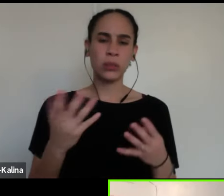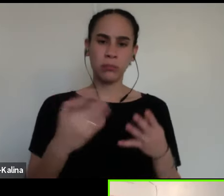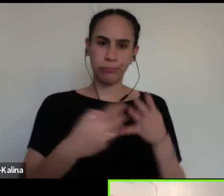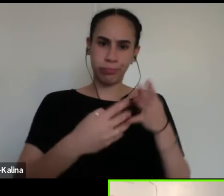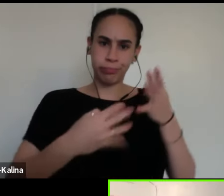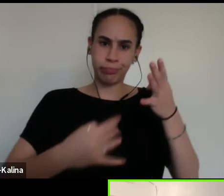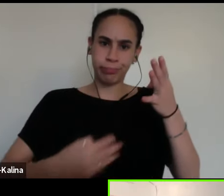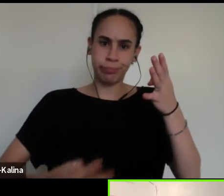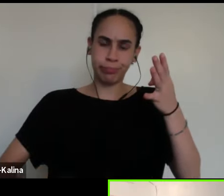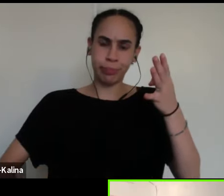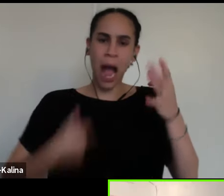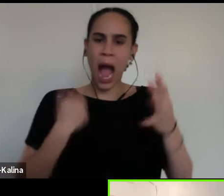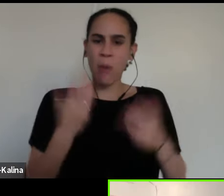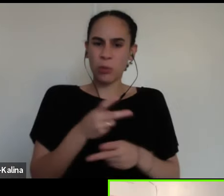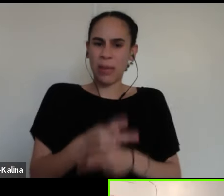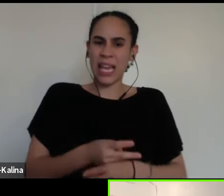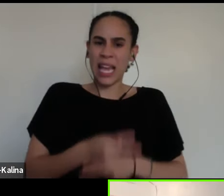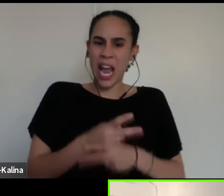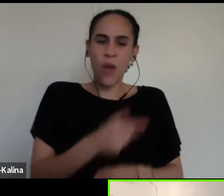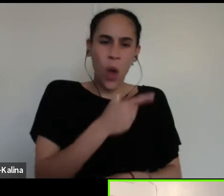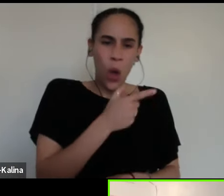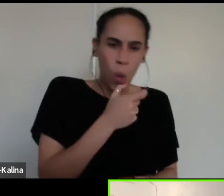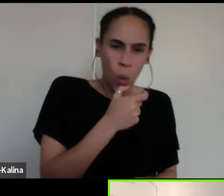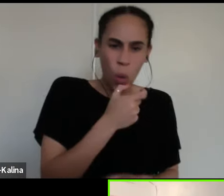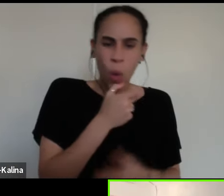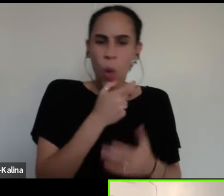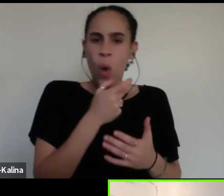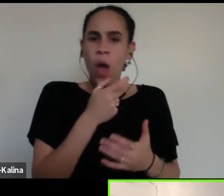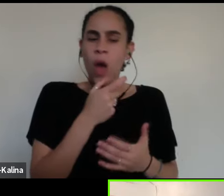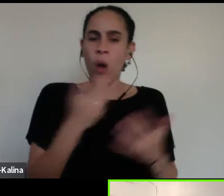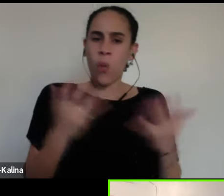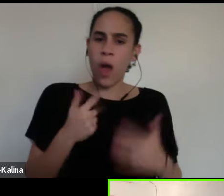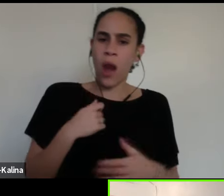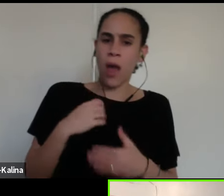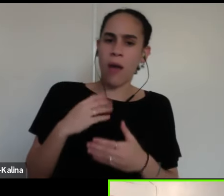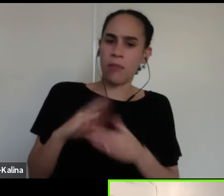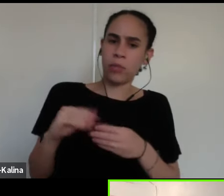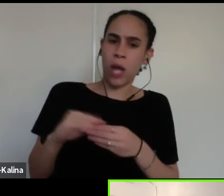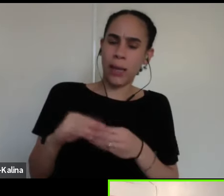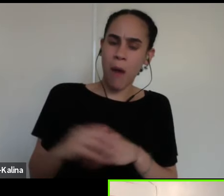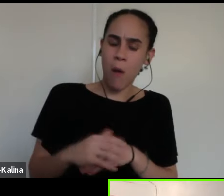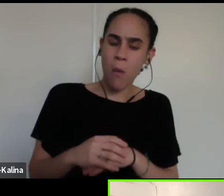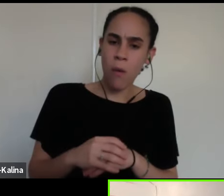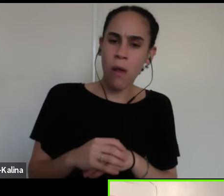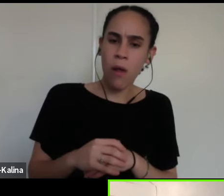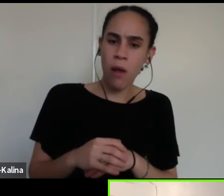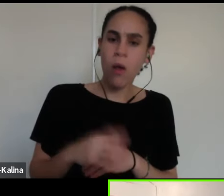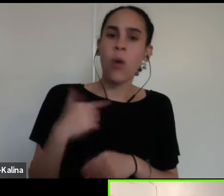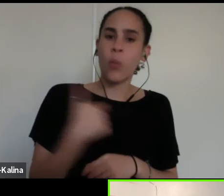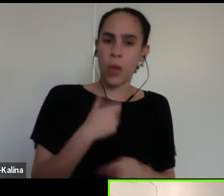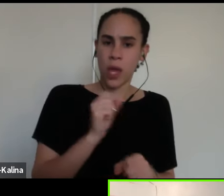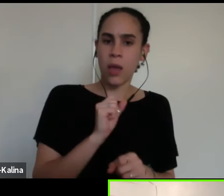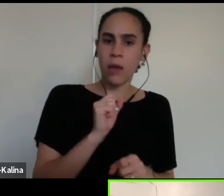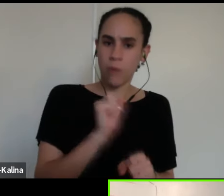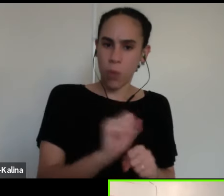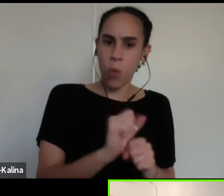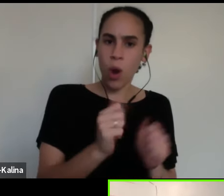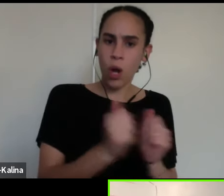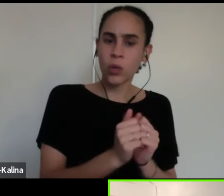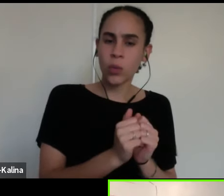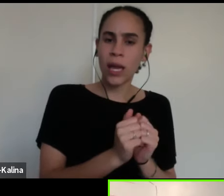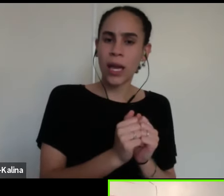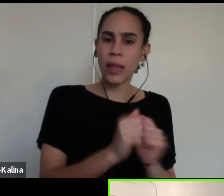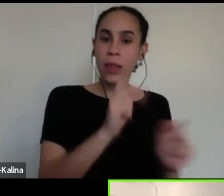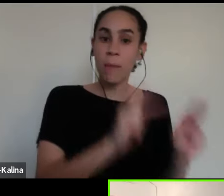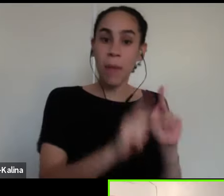about who and what I'm talking about here. But we have worked with folks who don't see